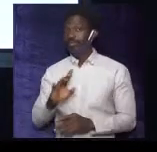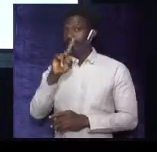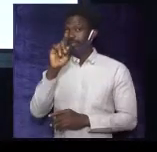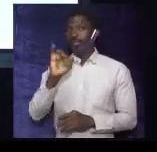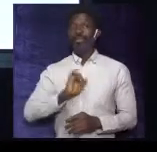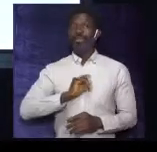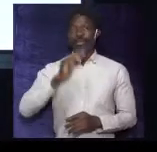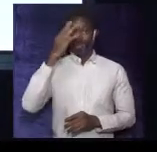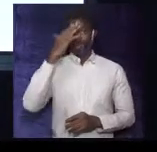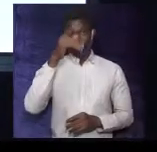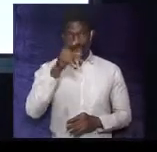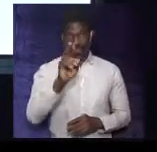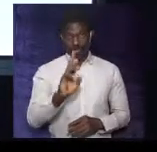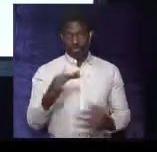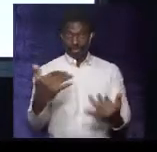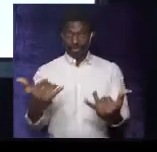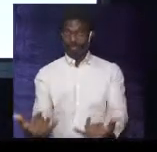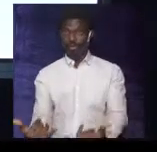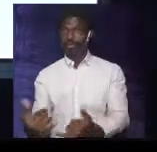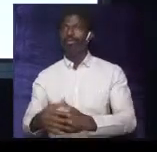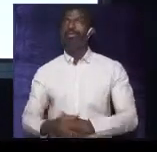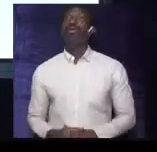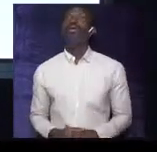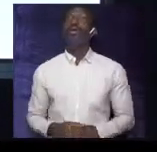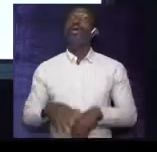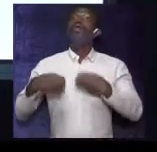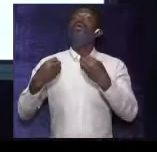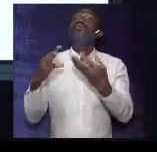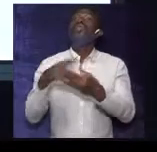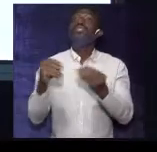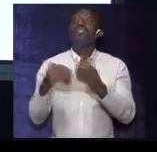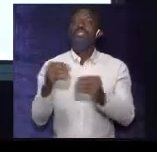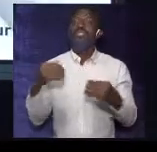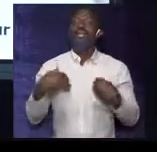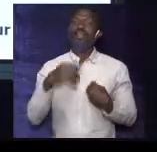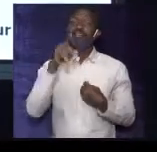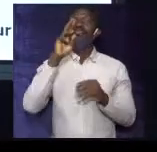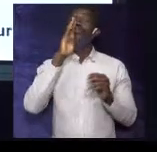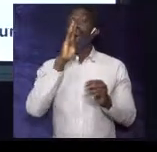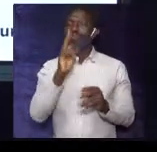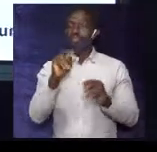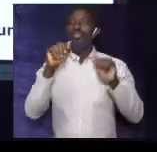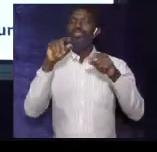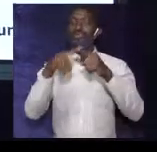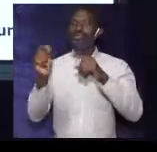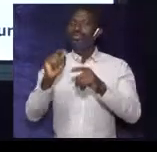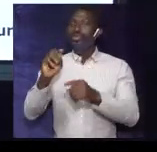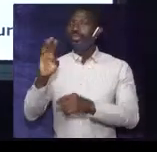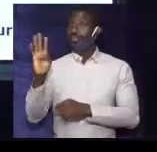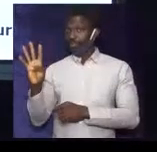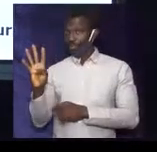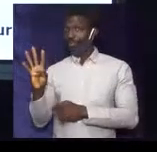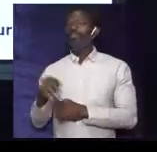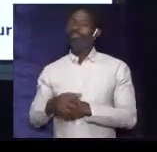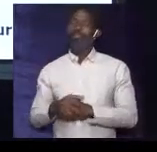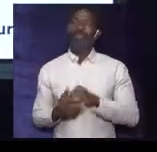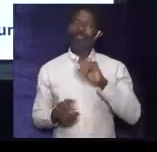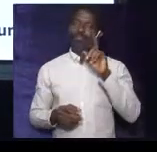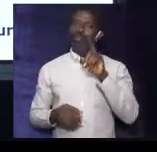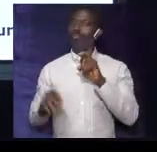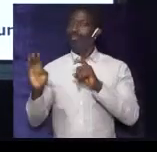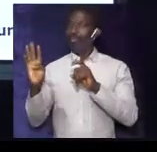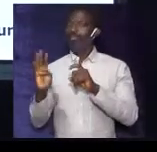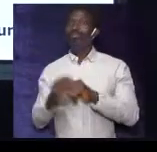Are you ready? I know you are. Now, how many sentences have you been able to write?